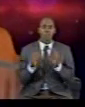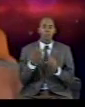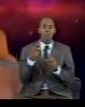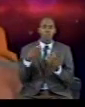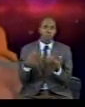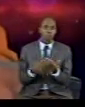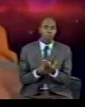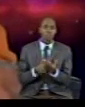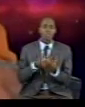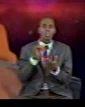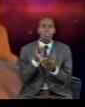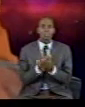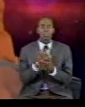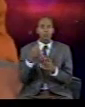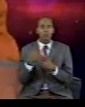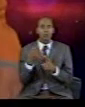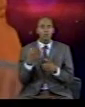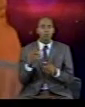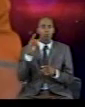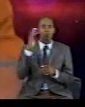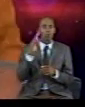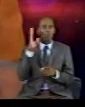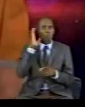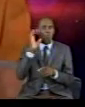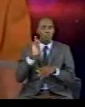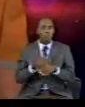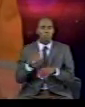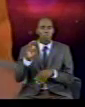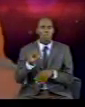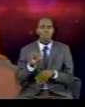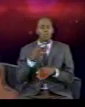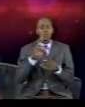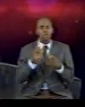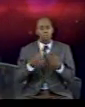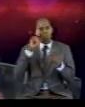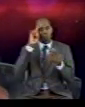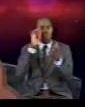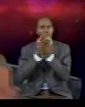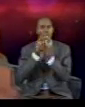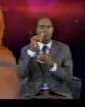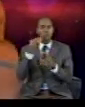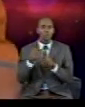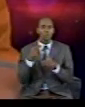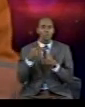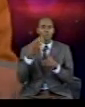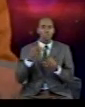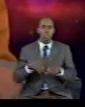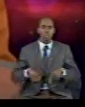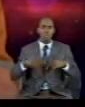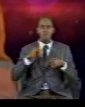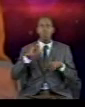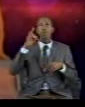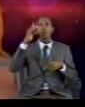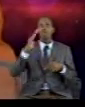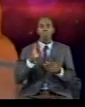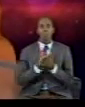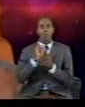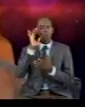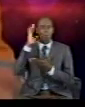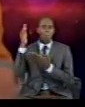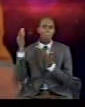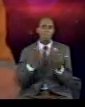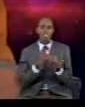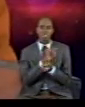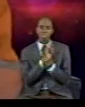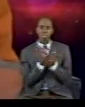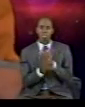to settle their mind and believe the word of the living God that will bring change in their life, conviction